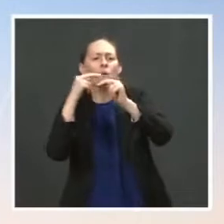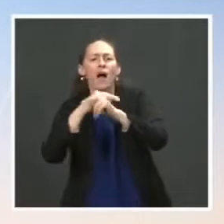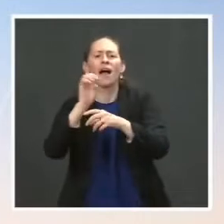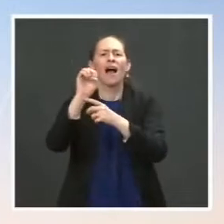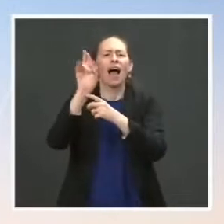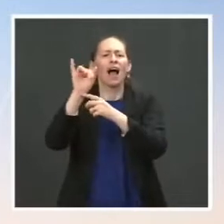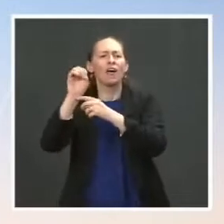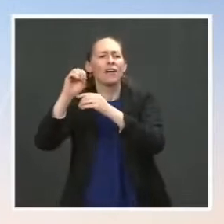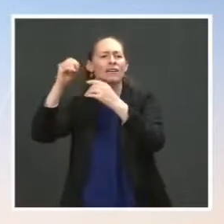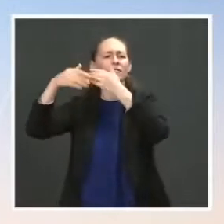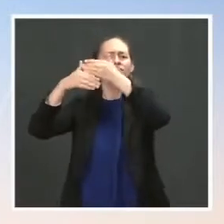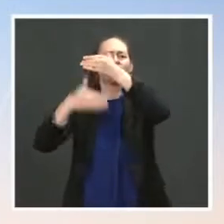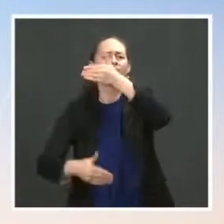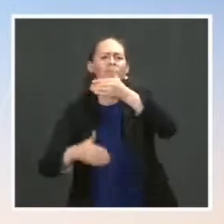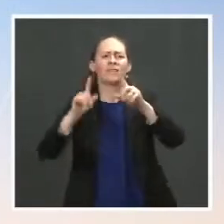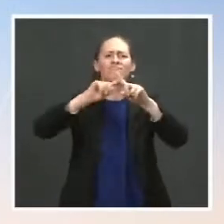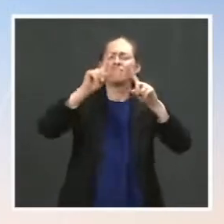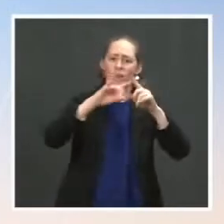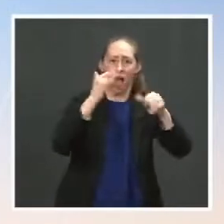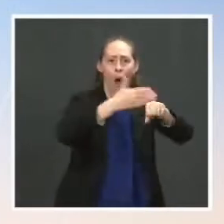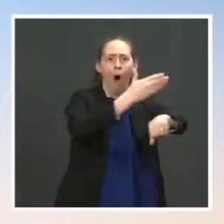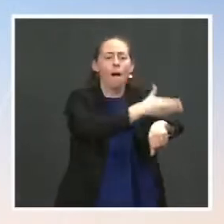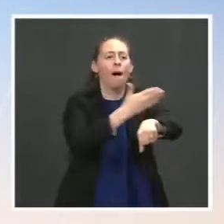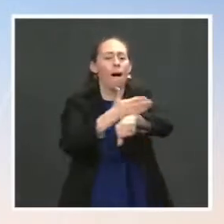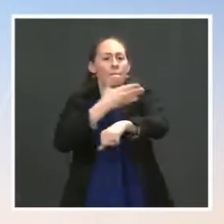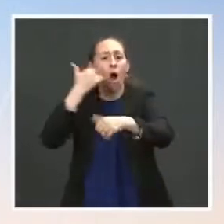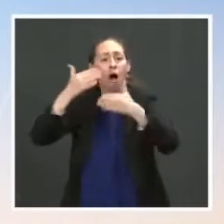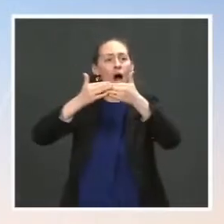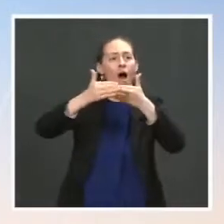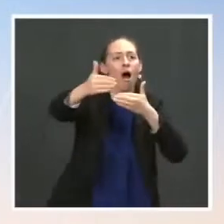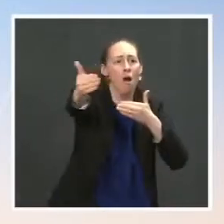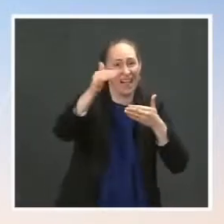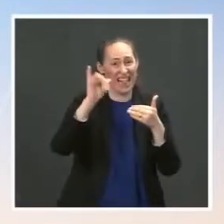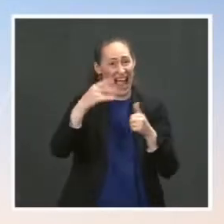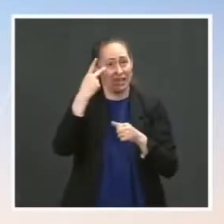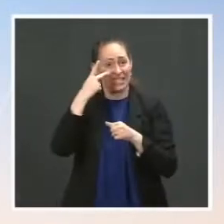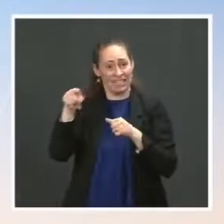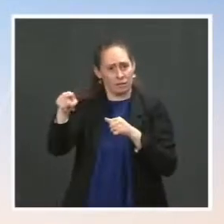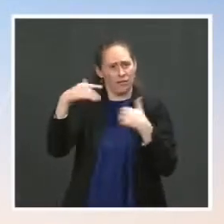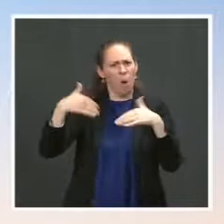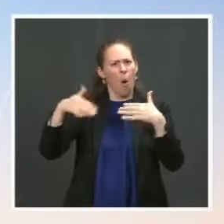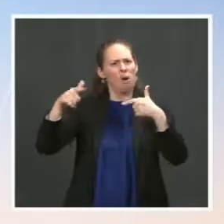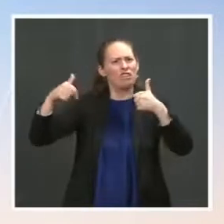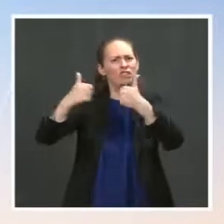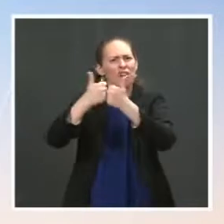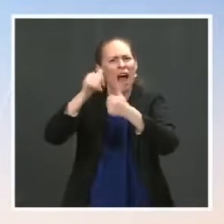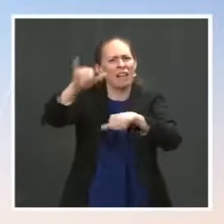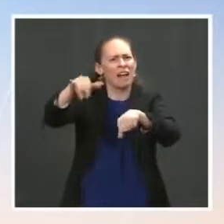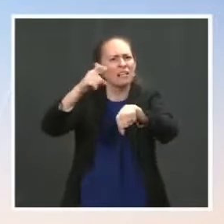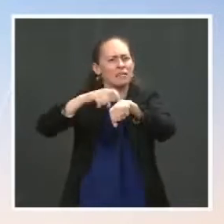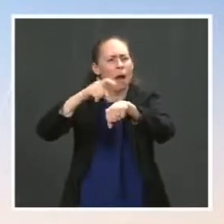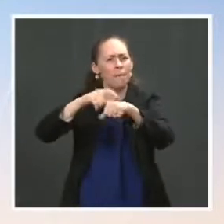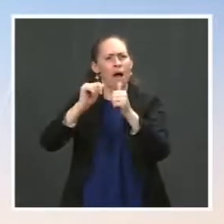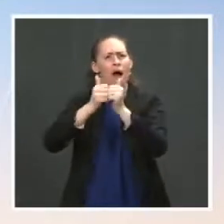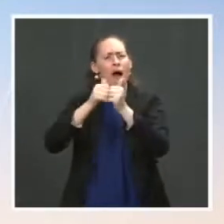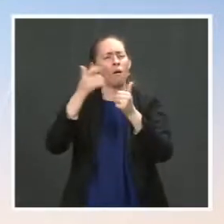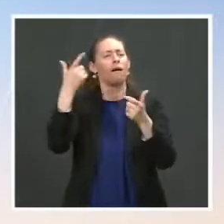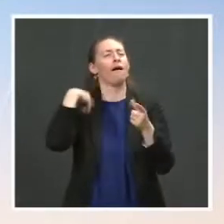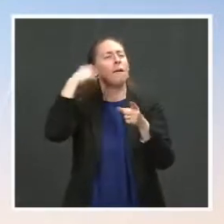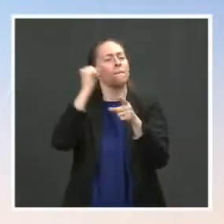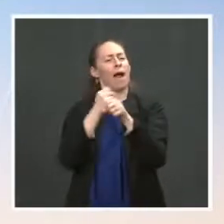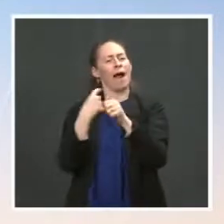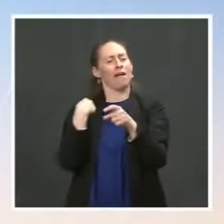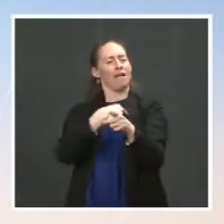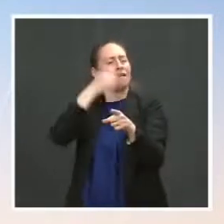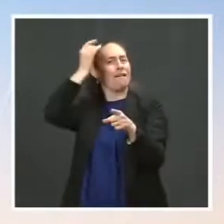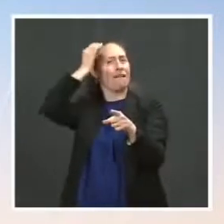transformative, and partly because it challenged the American people to expand our concept of infrastructure.